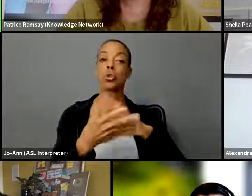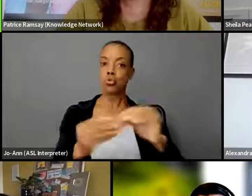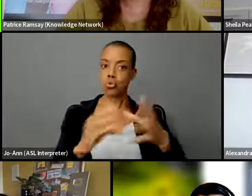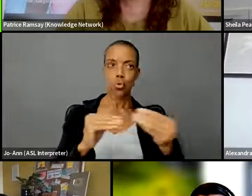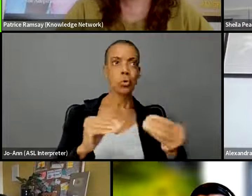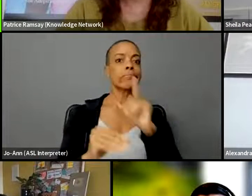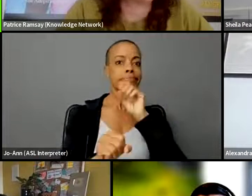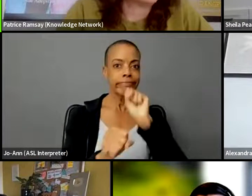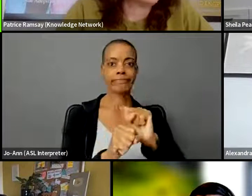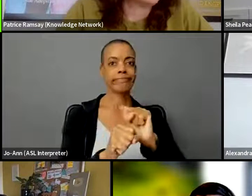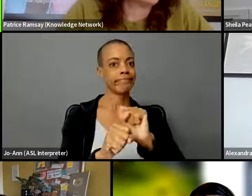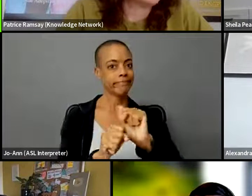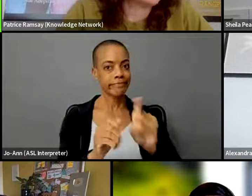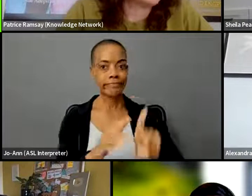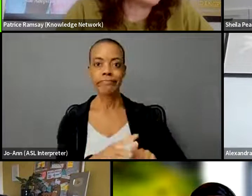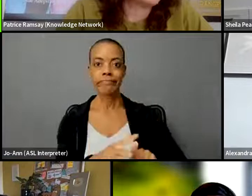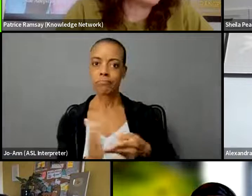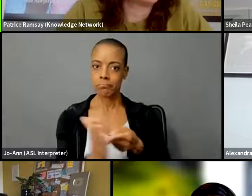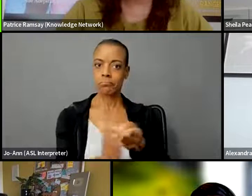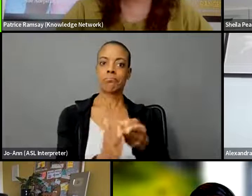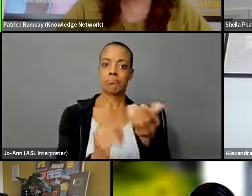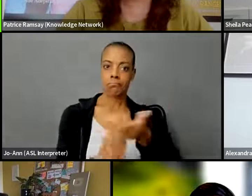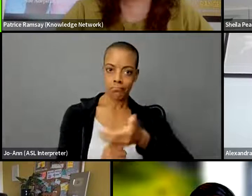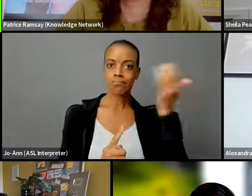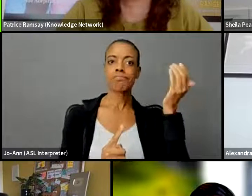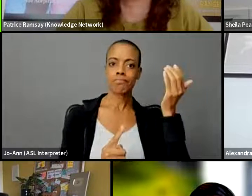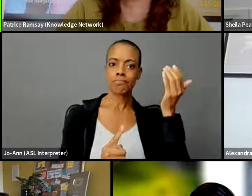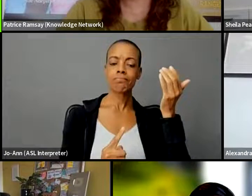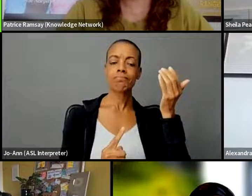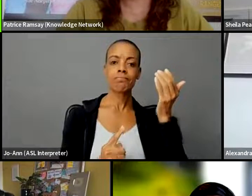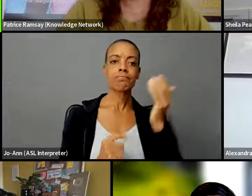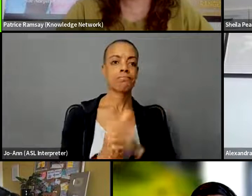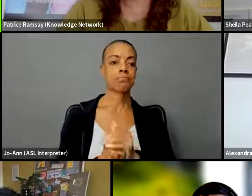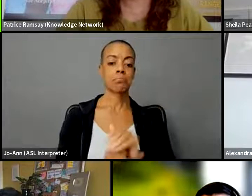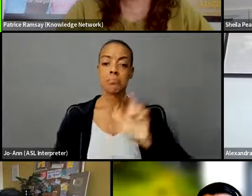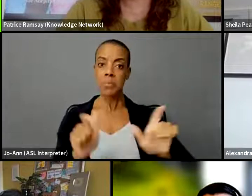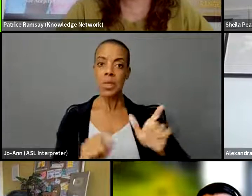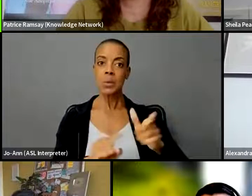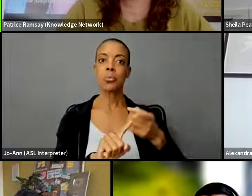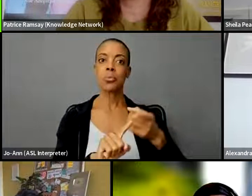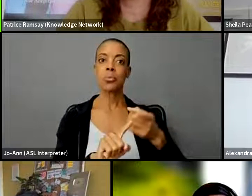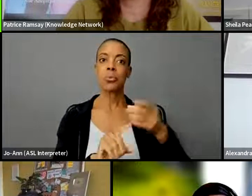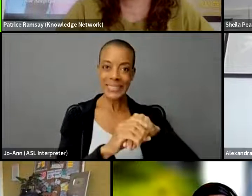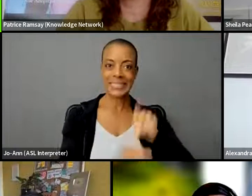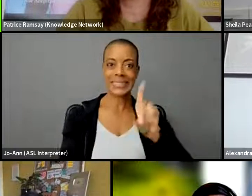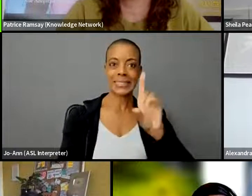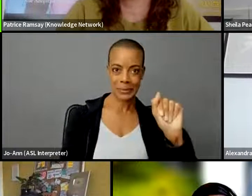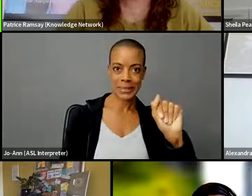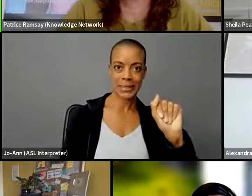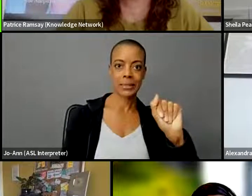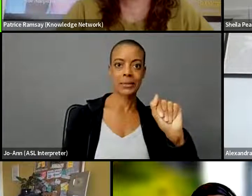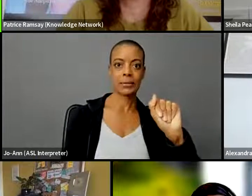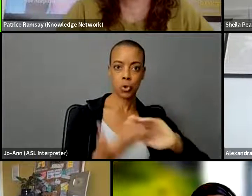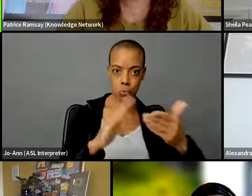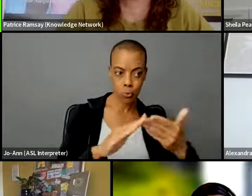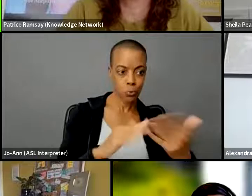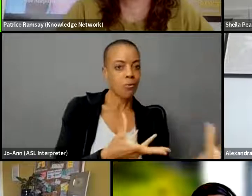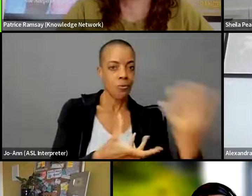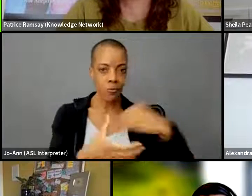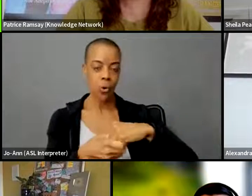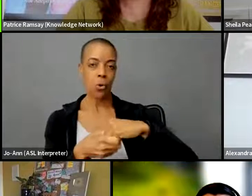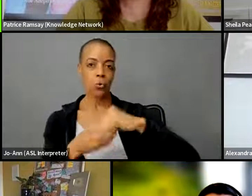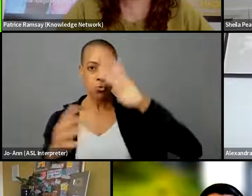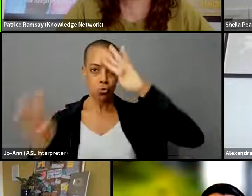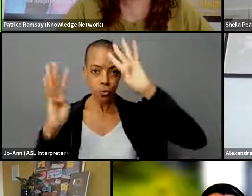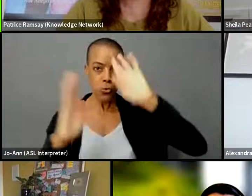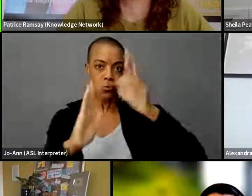So therefore, we require persons from the disability community to be in key creative roles for